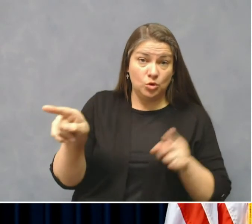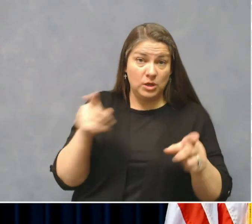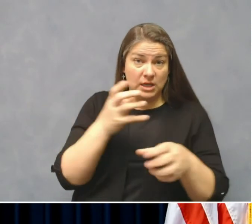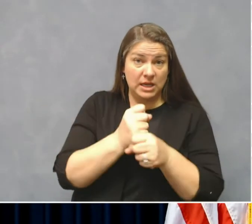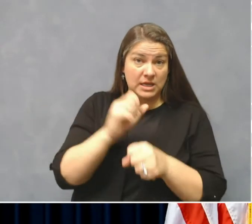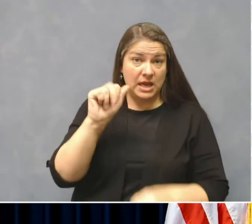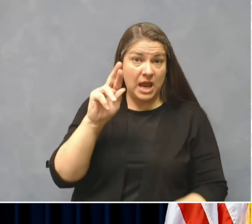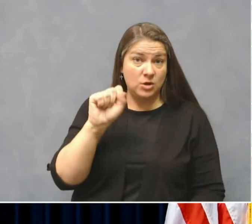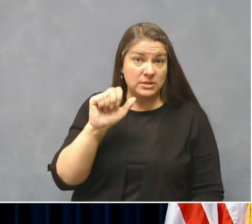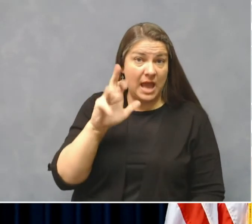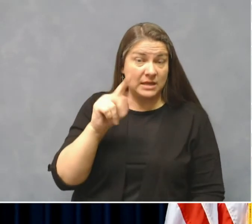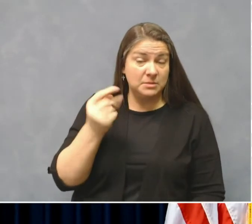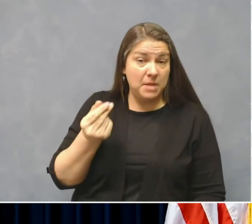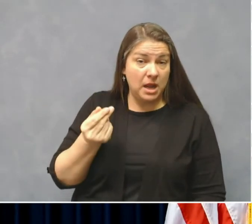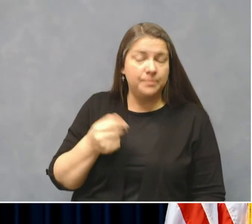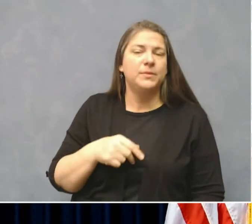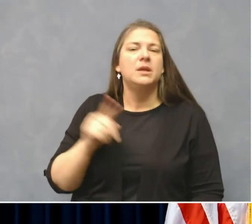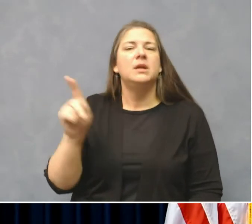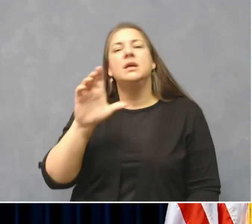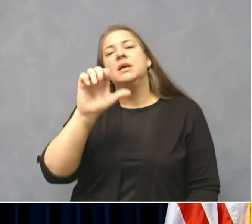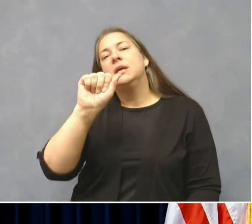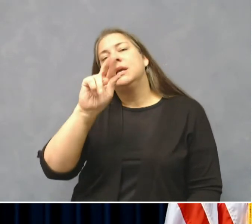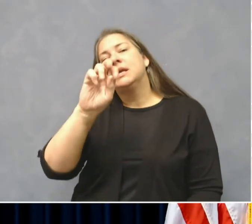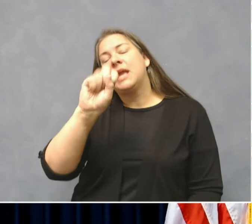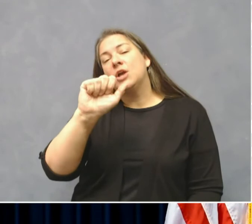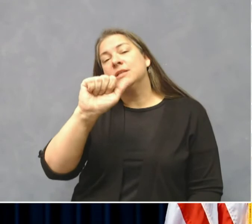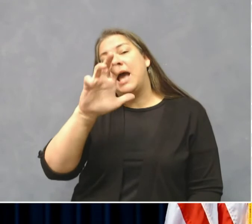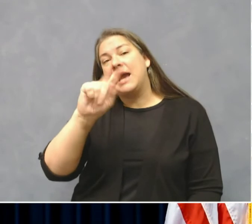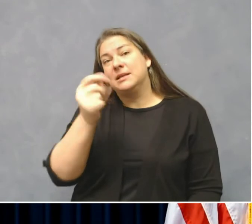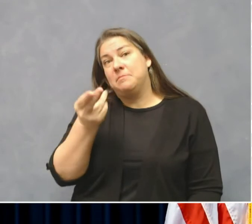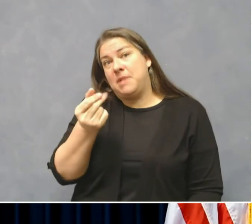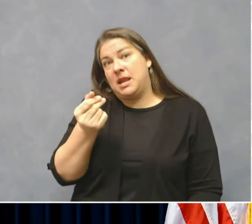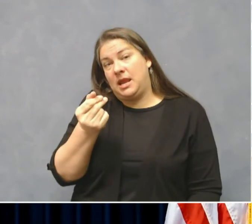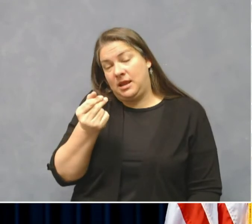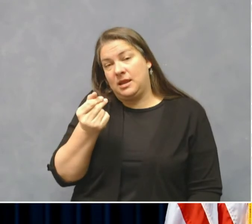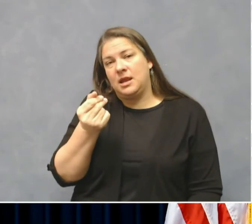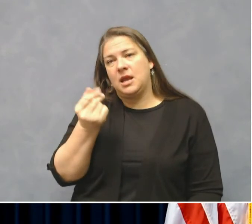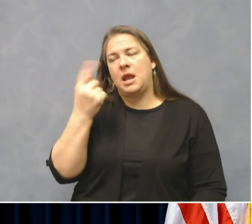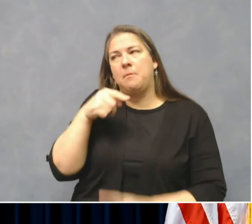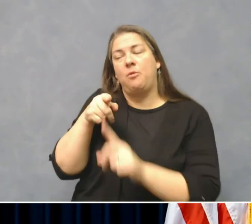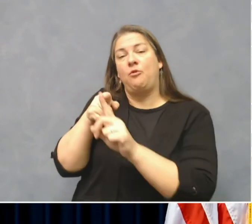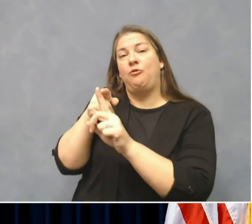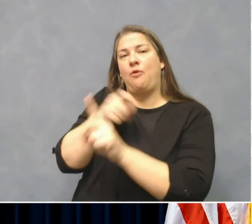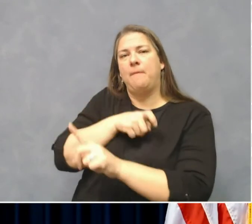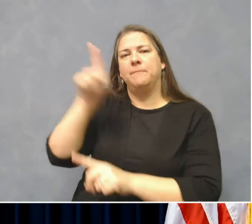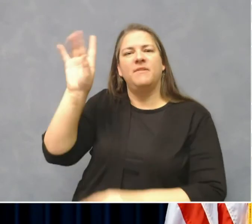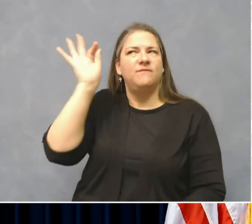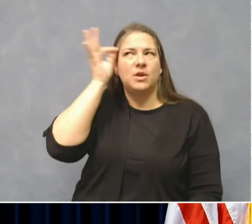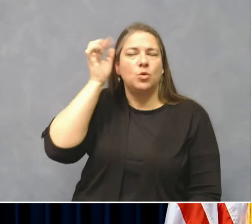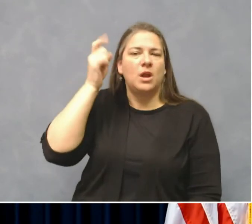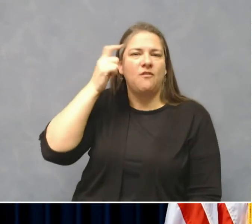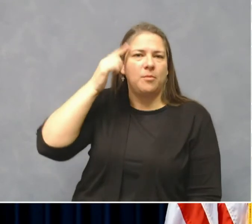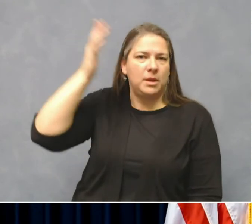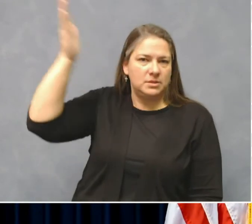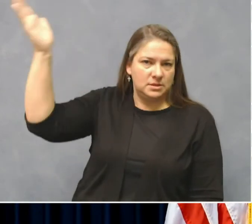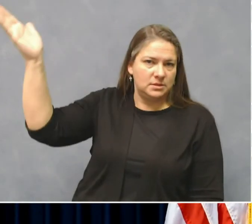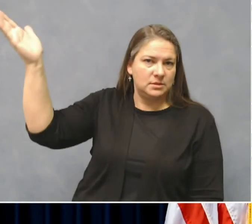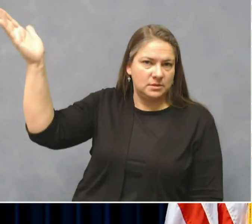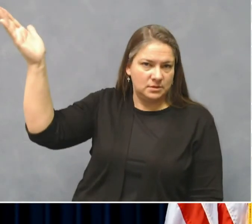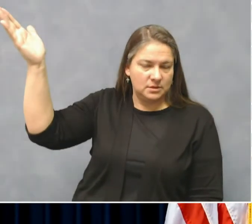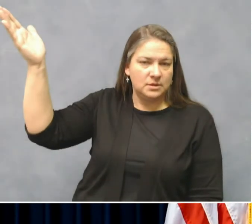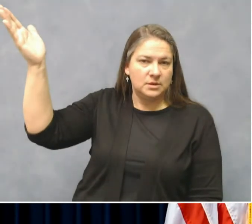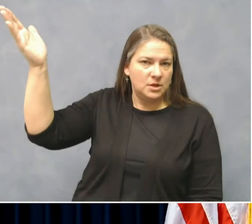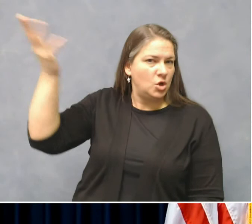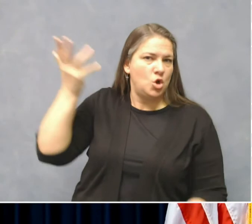So the CARES Act money and its availability came directly from the federal government, and it's already